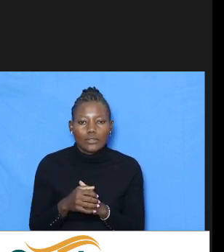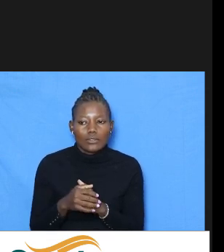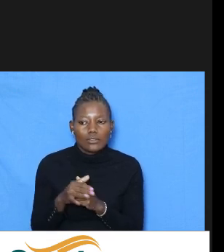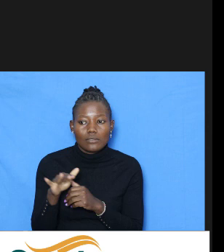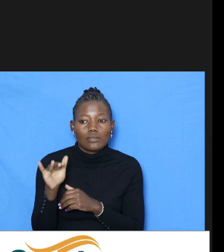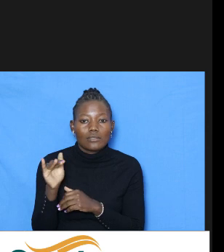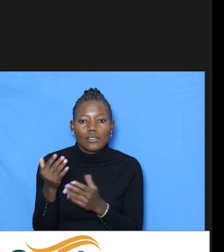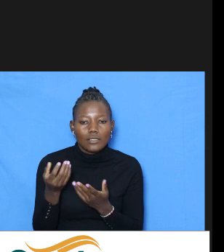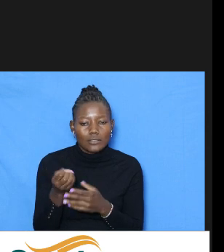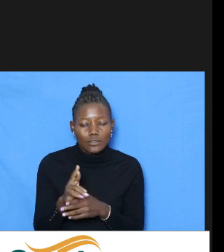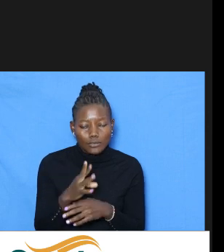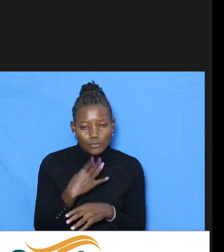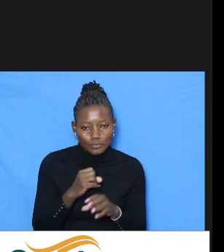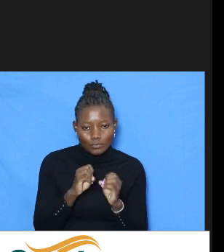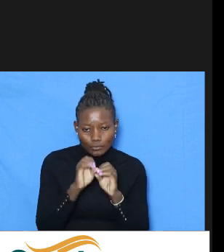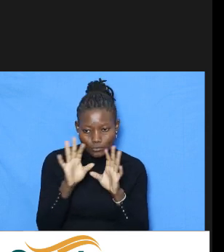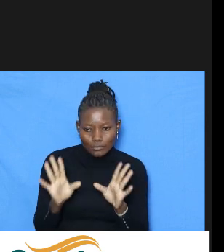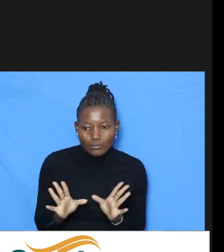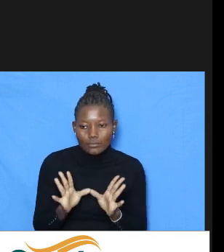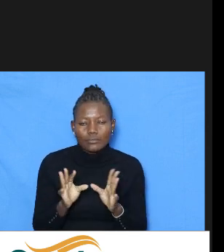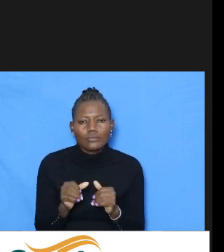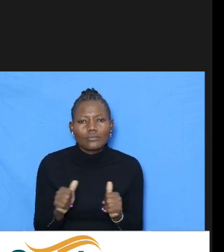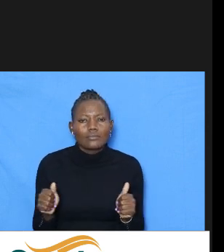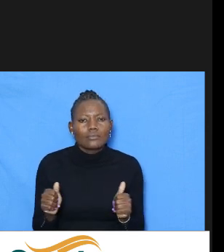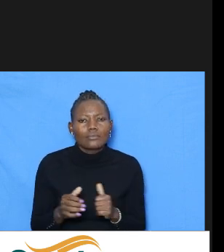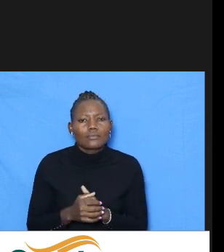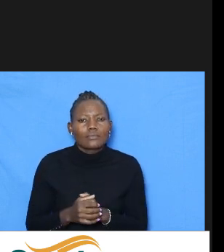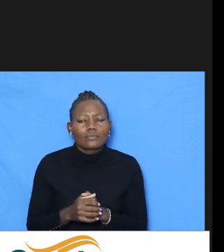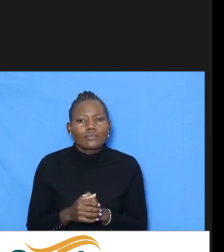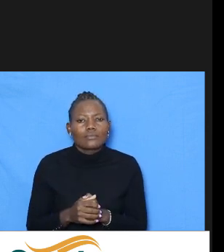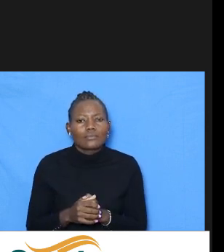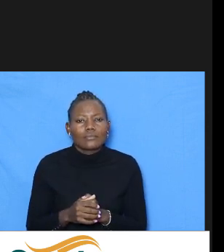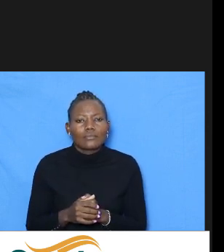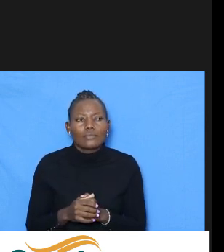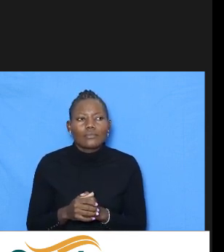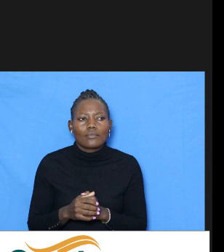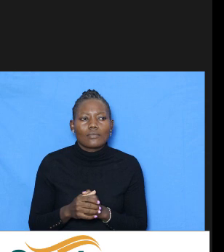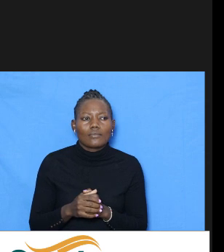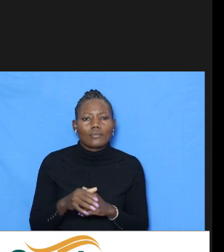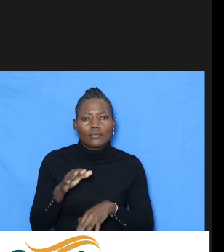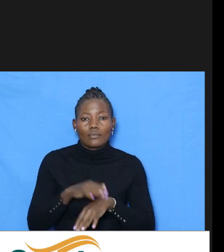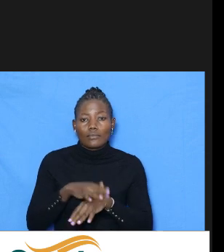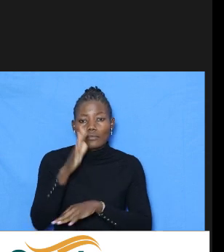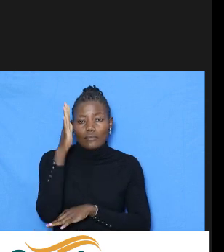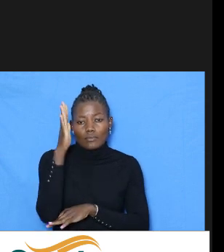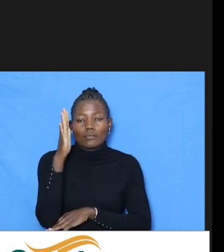ask or seek for clarification. Yes. Afternoon, John. Afternoon to you.